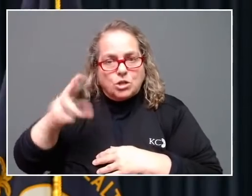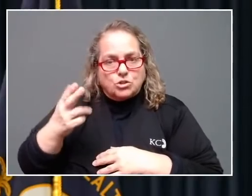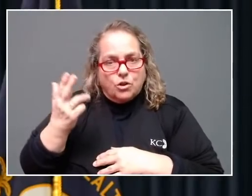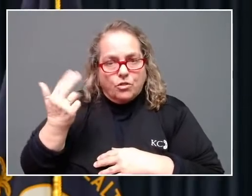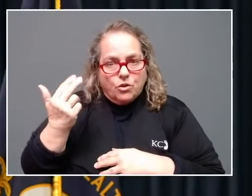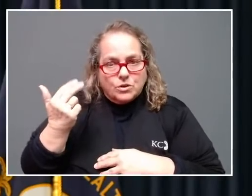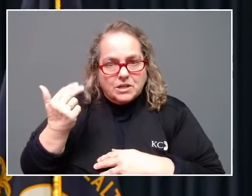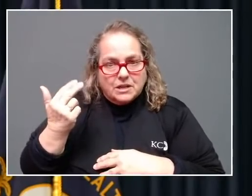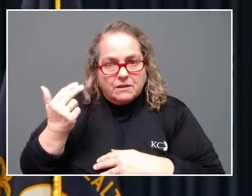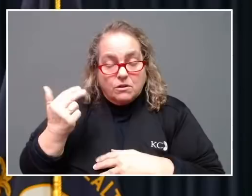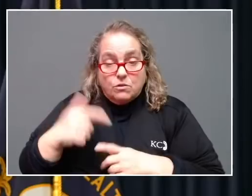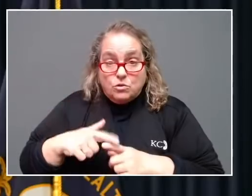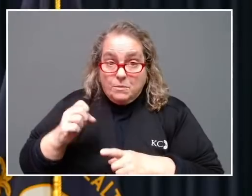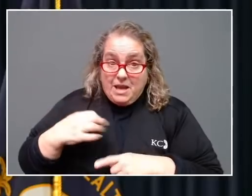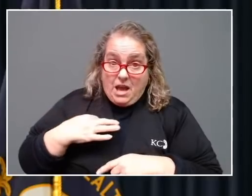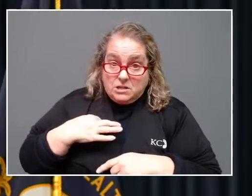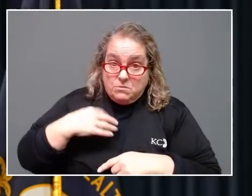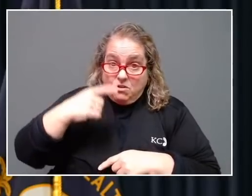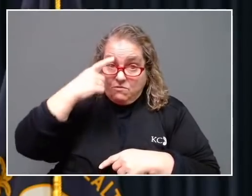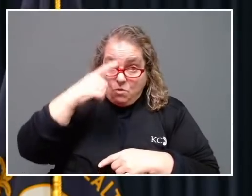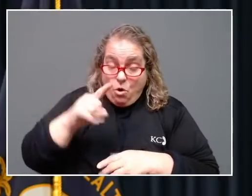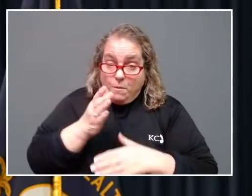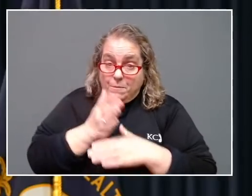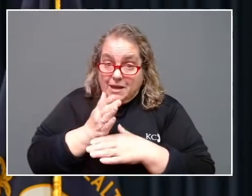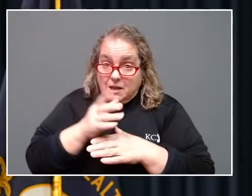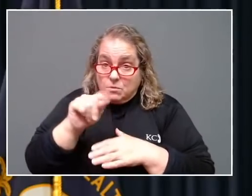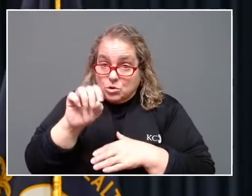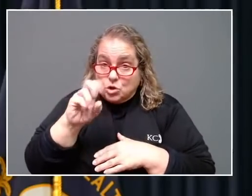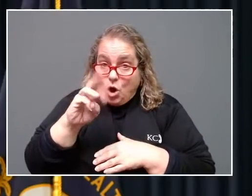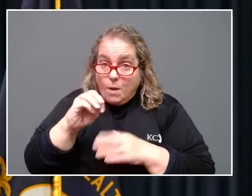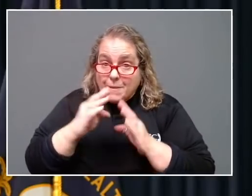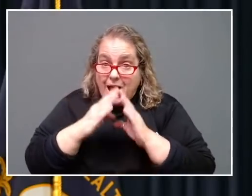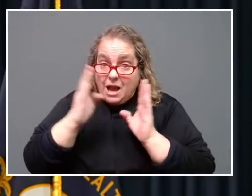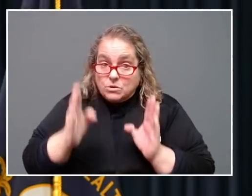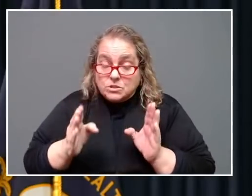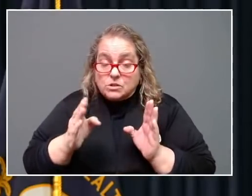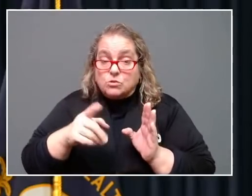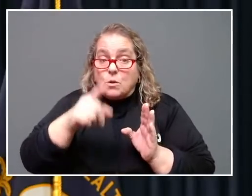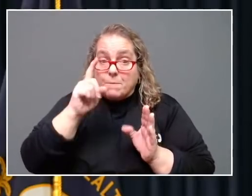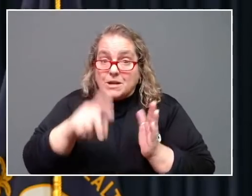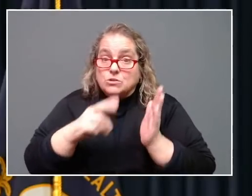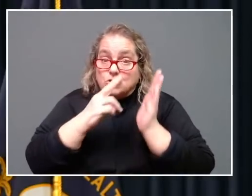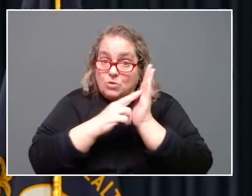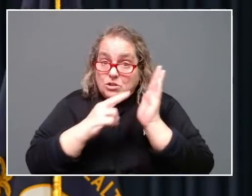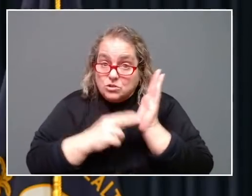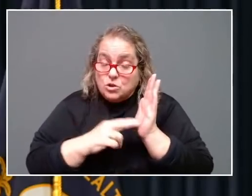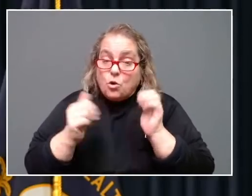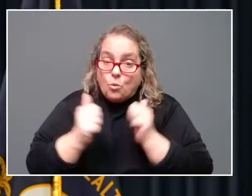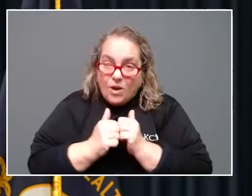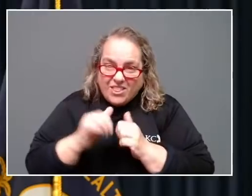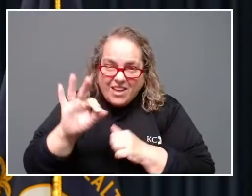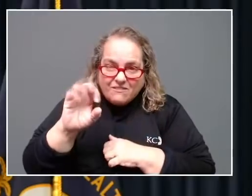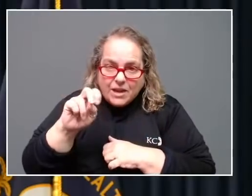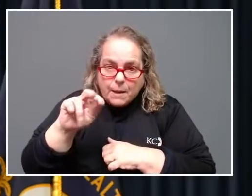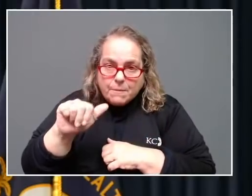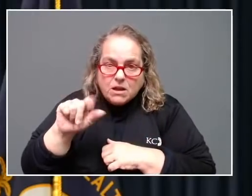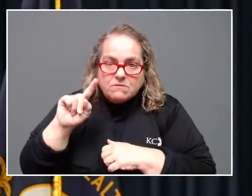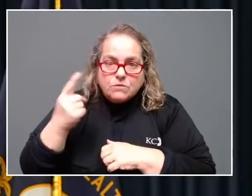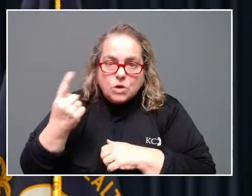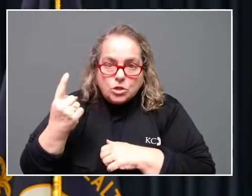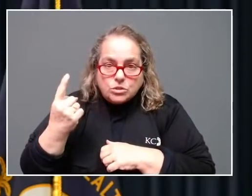be eligible for medium-term housing, displaced families must register with FEMA. You can